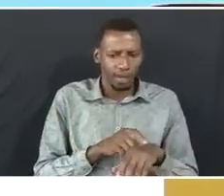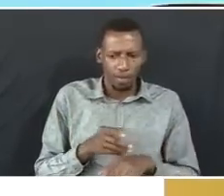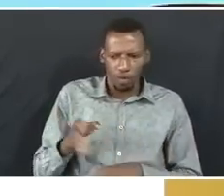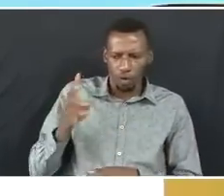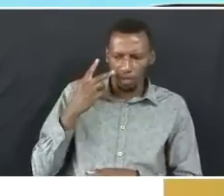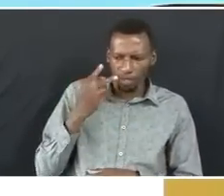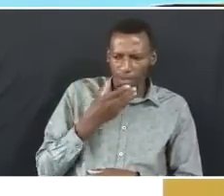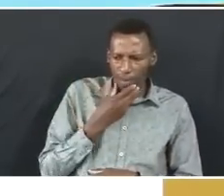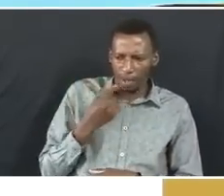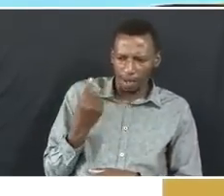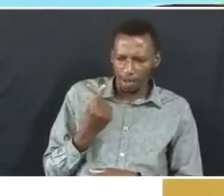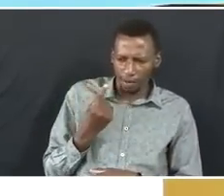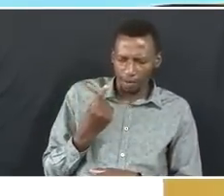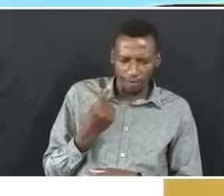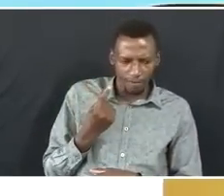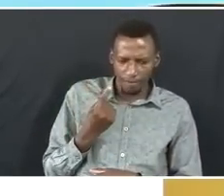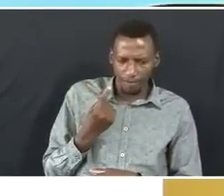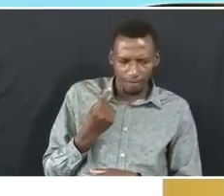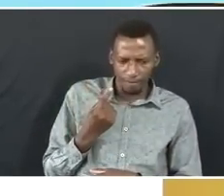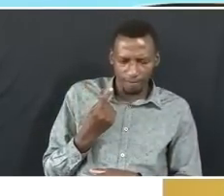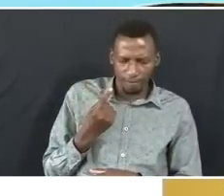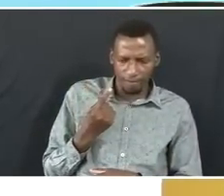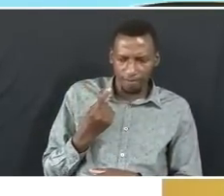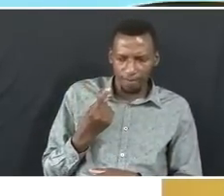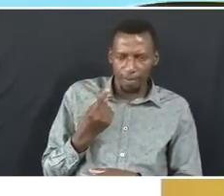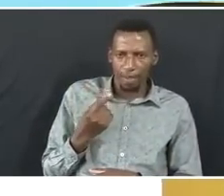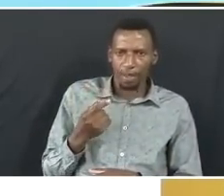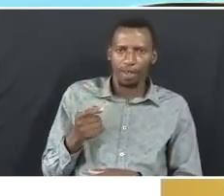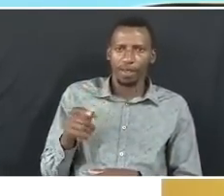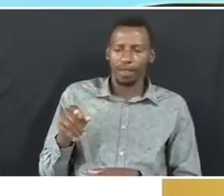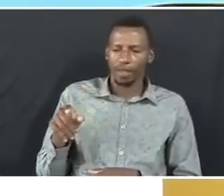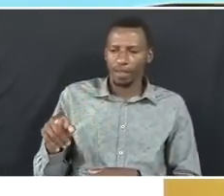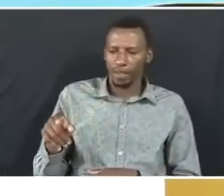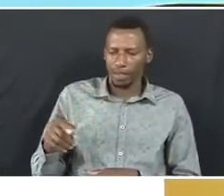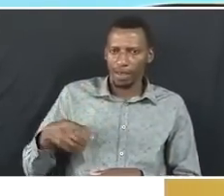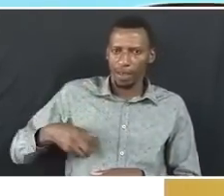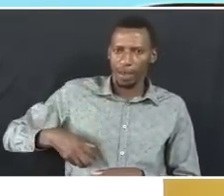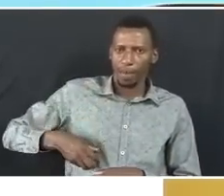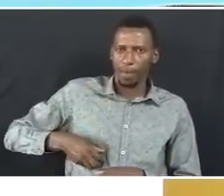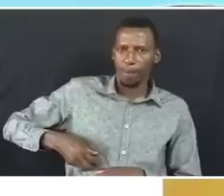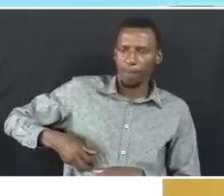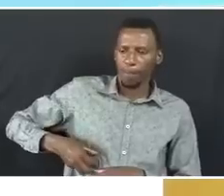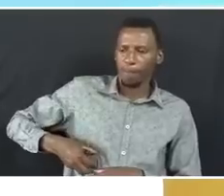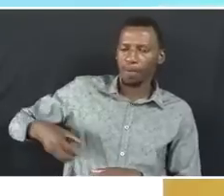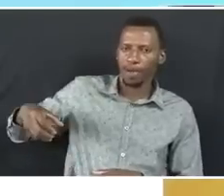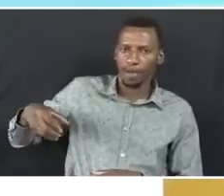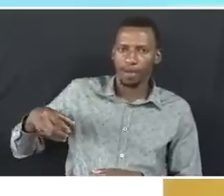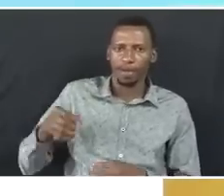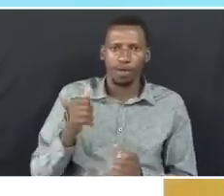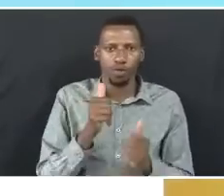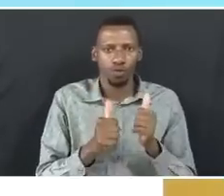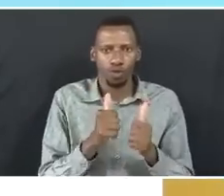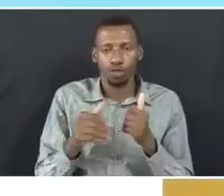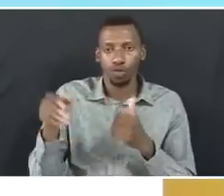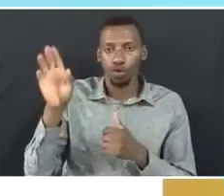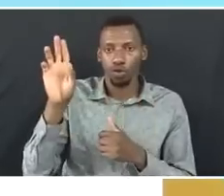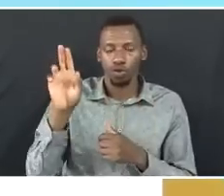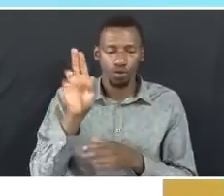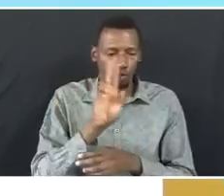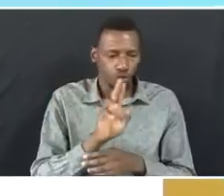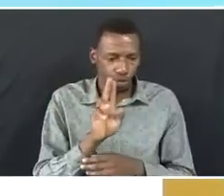need, he goes into man and pulls out a rib, which he uses to make the